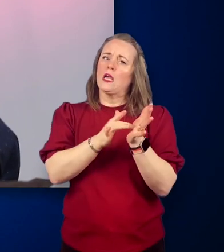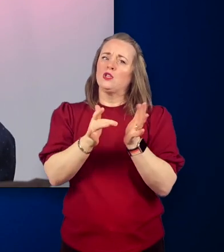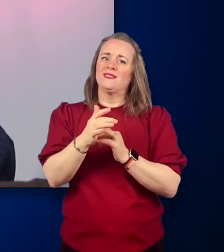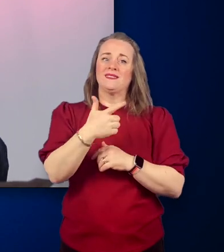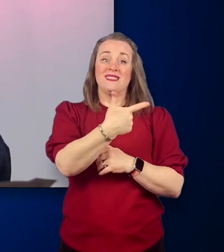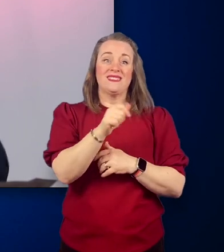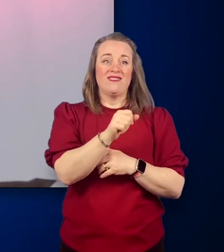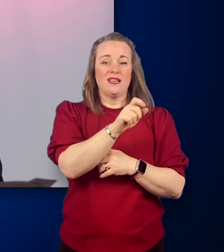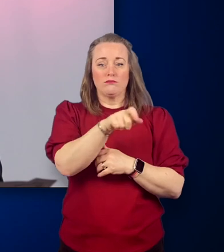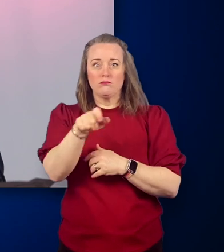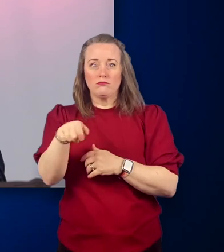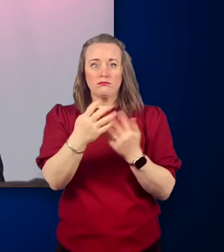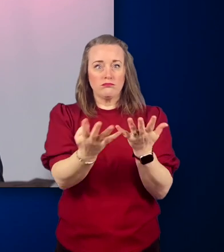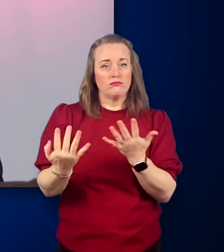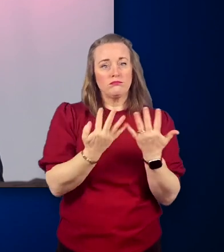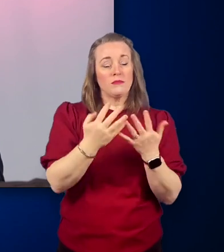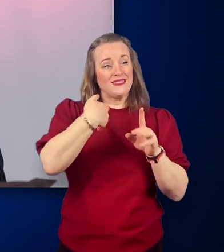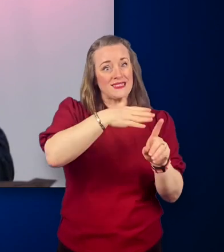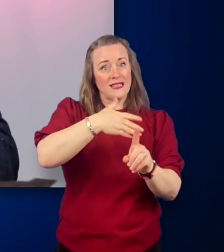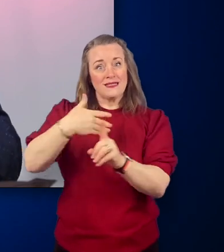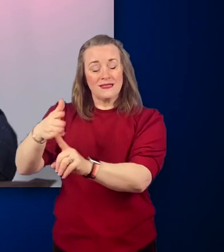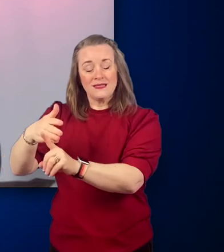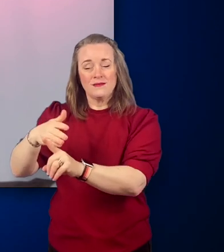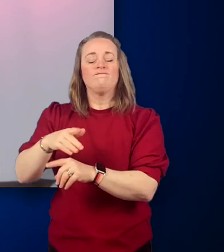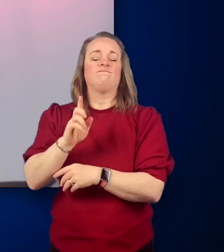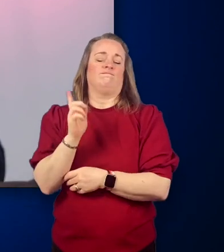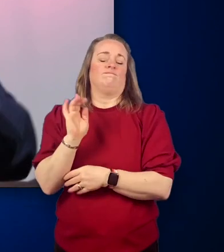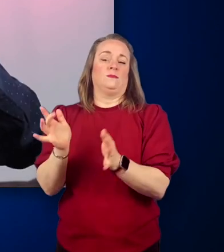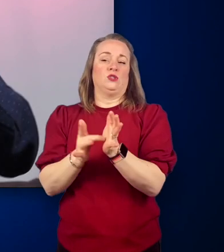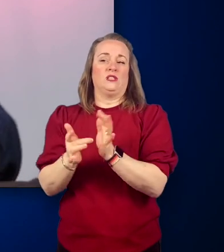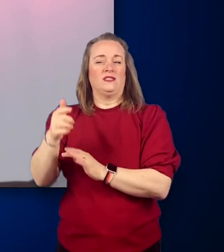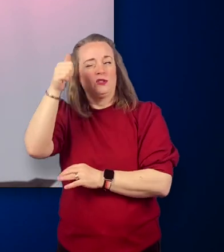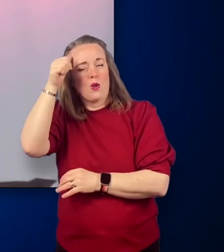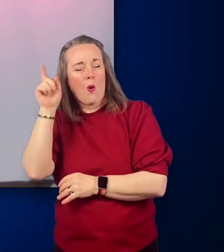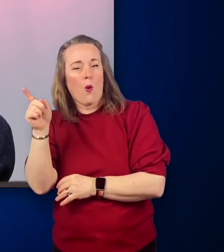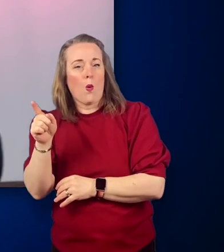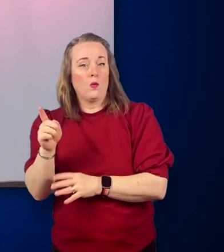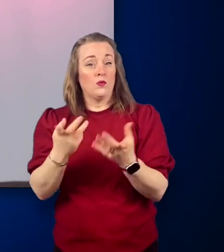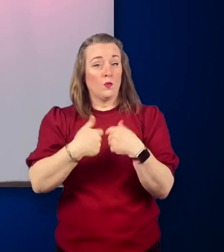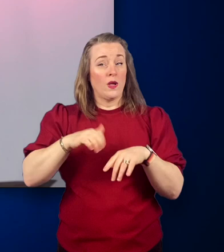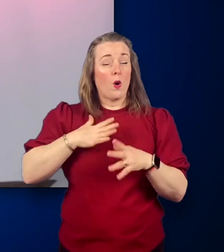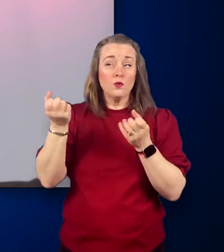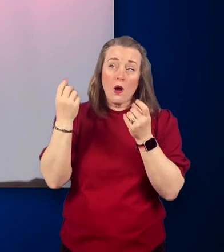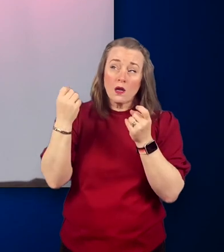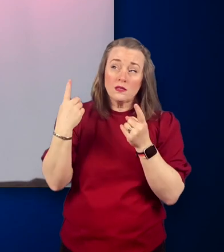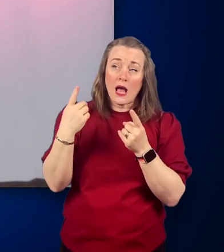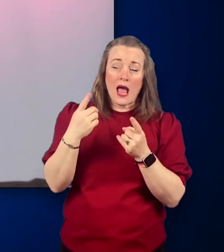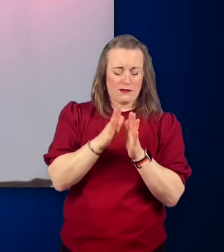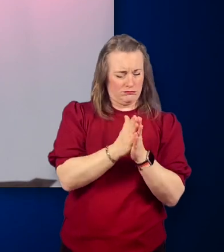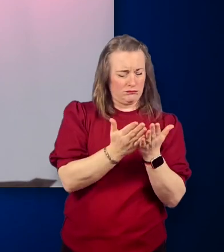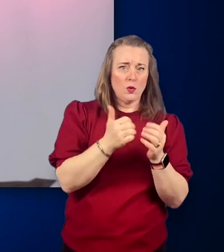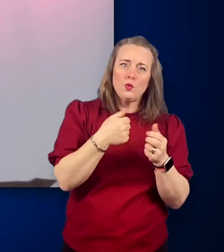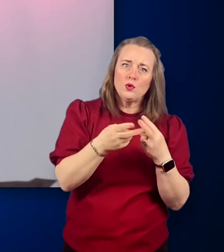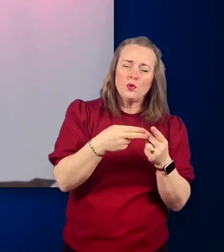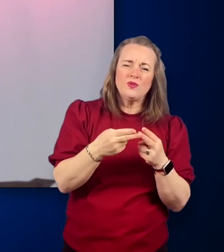way you understand this gospel is through an individual follower of Jesus. It's